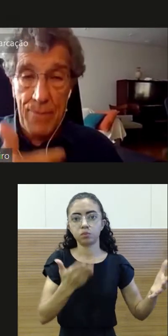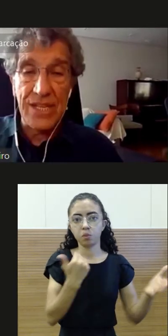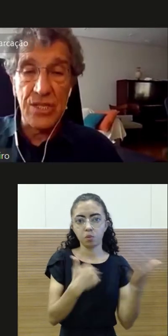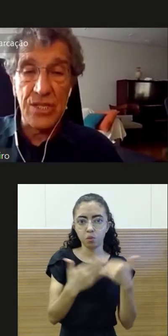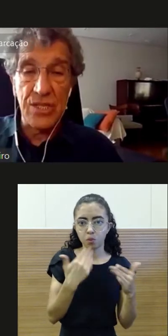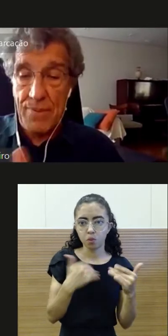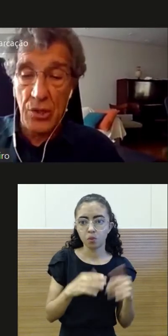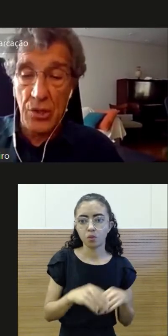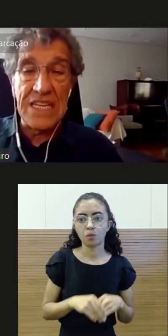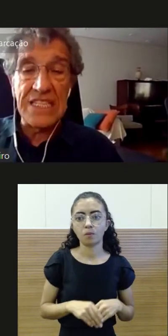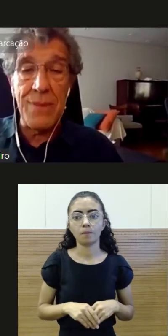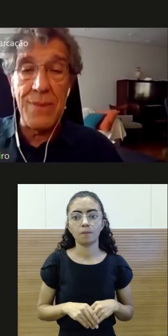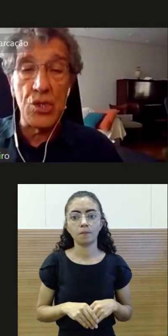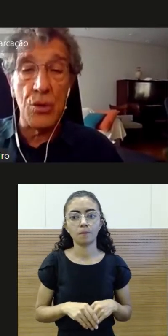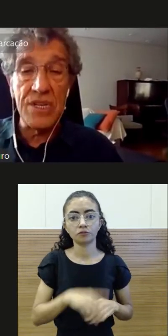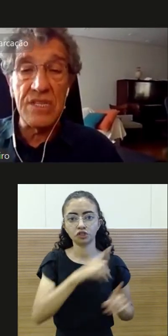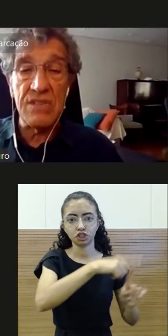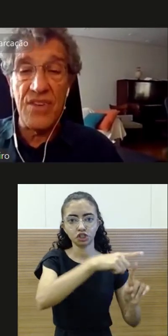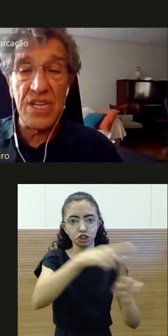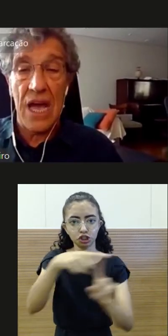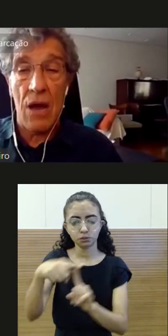has to be great variety,